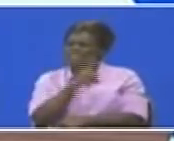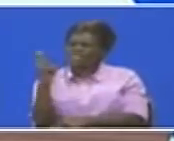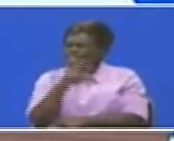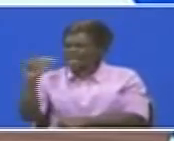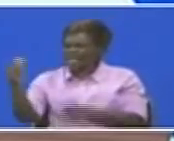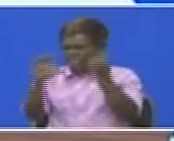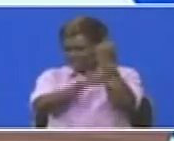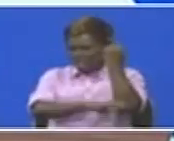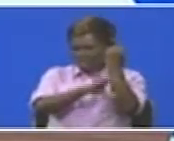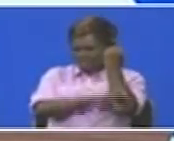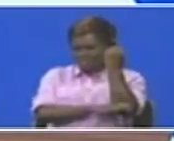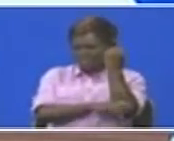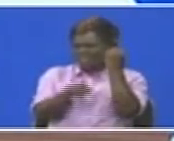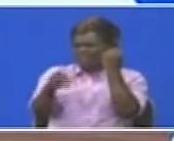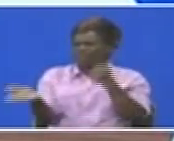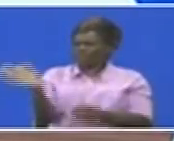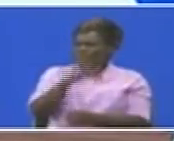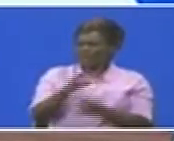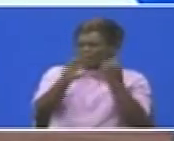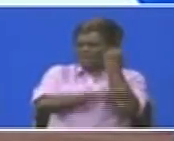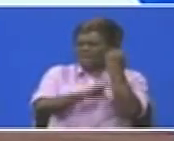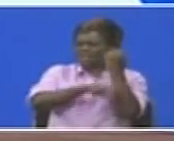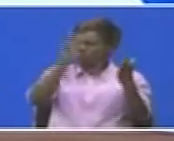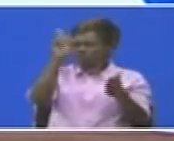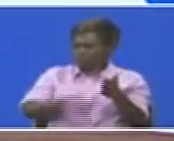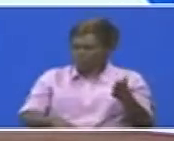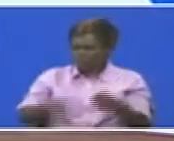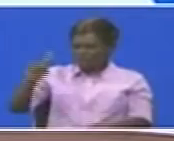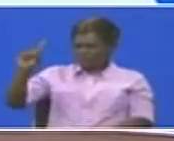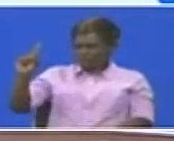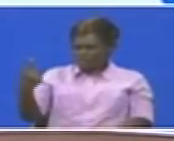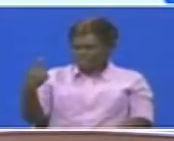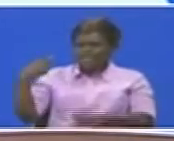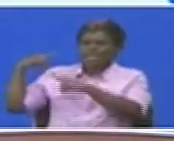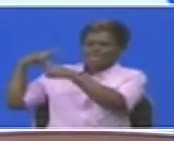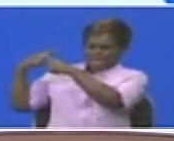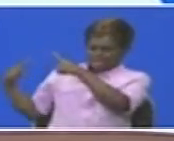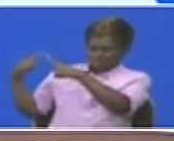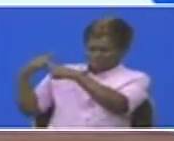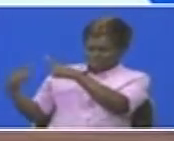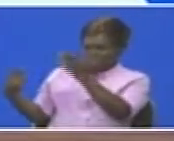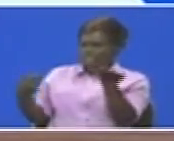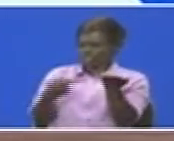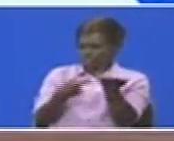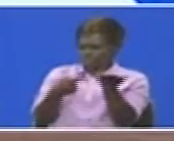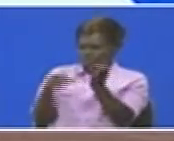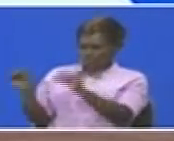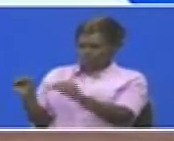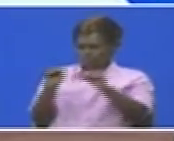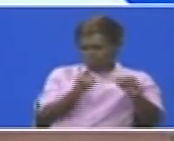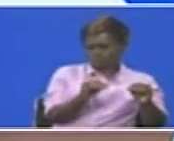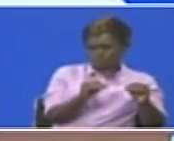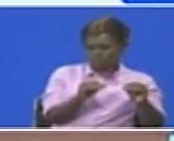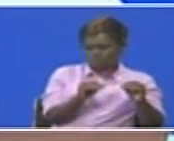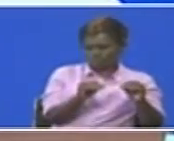do they seek to bring back to the country? First of all, of course, the experience, the technology transfer, skills